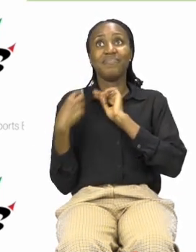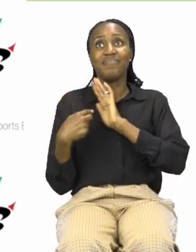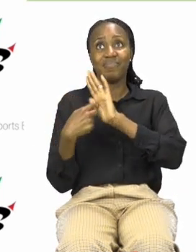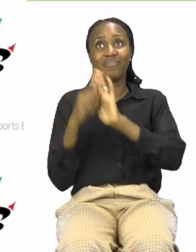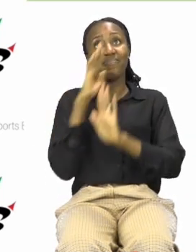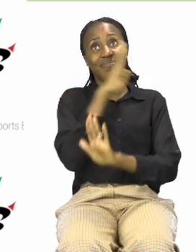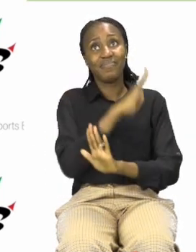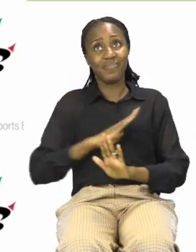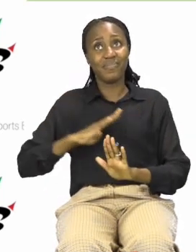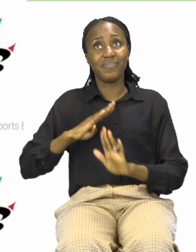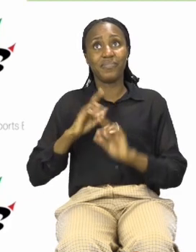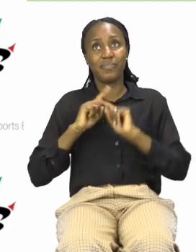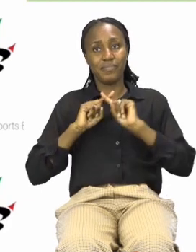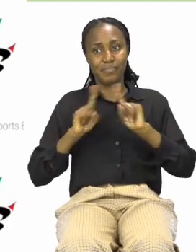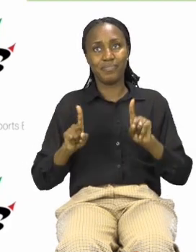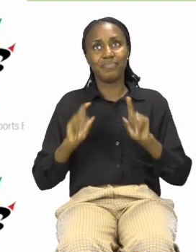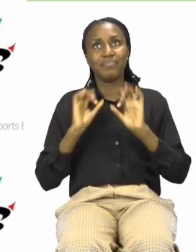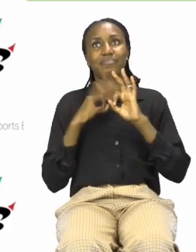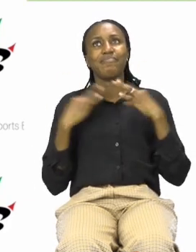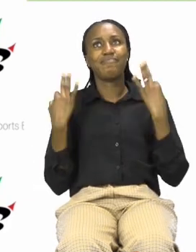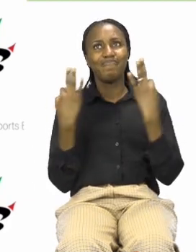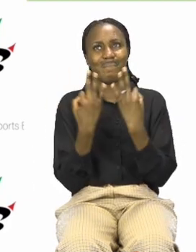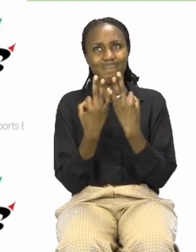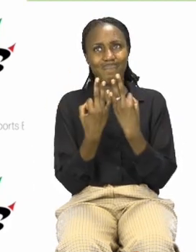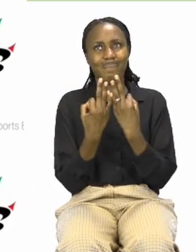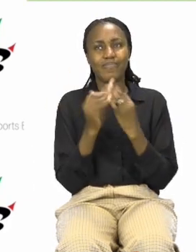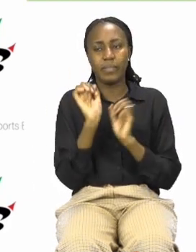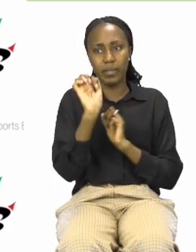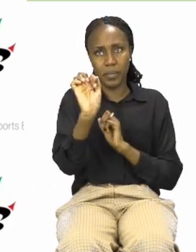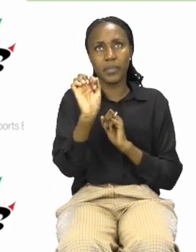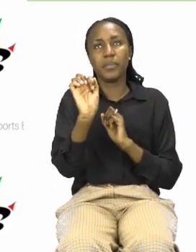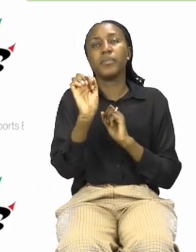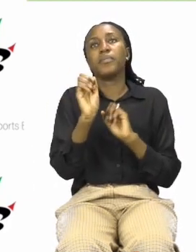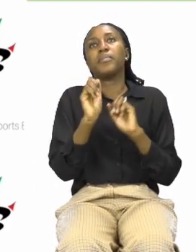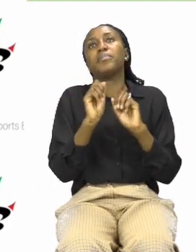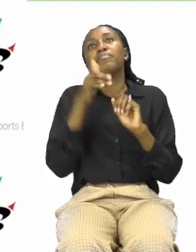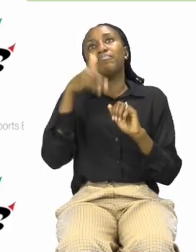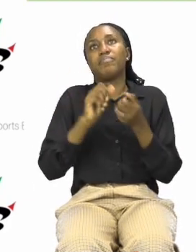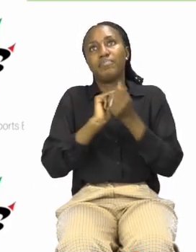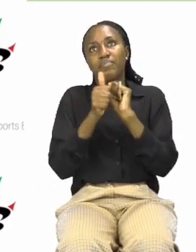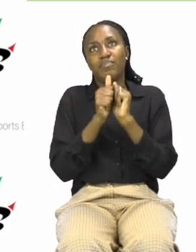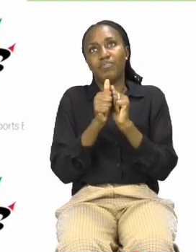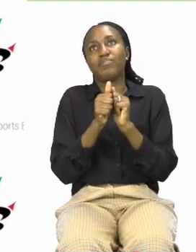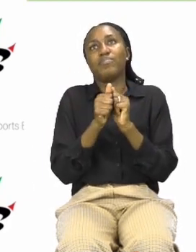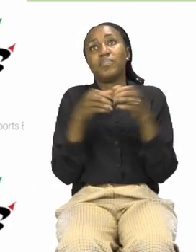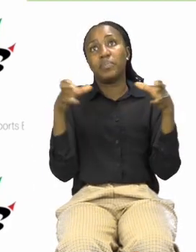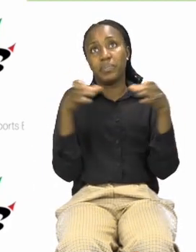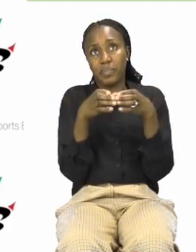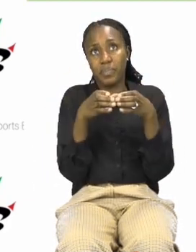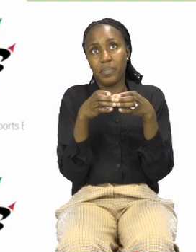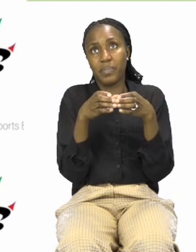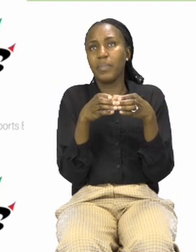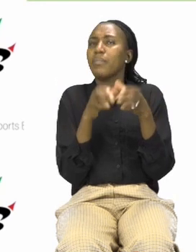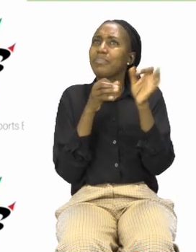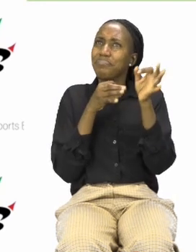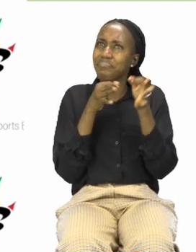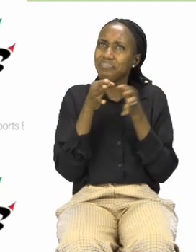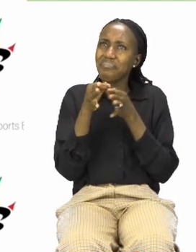of federations affiliated to the Namibia Sports Commission as they will take us through some of